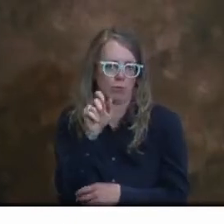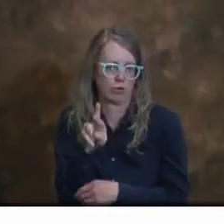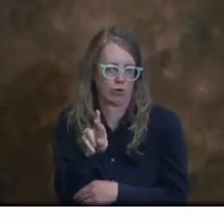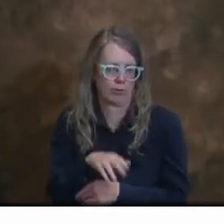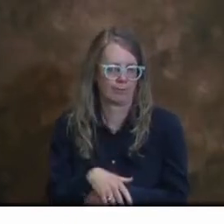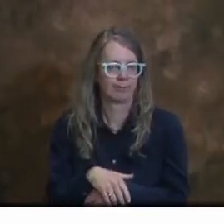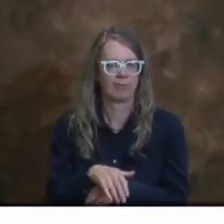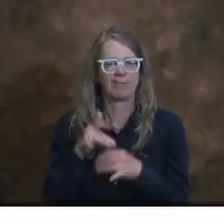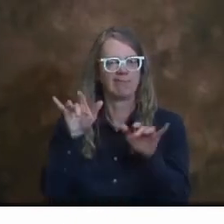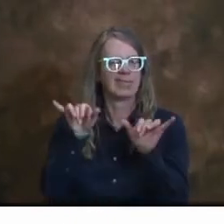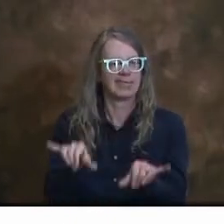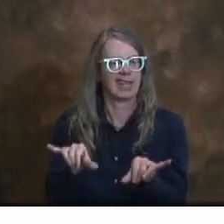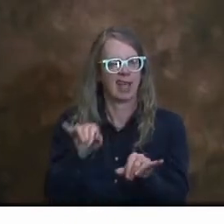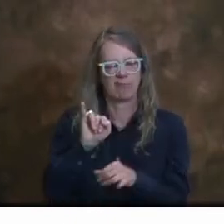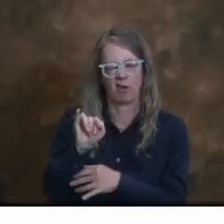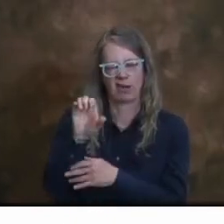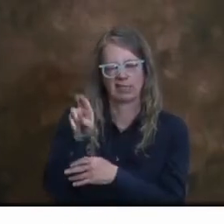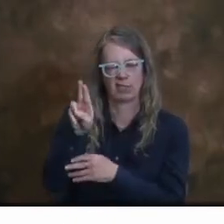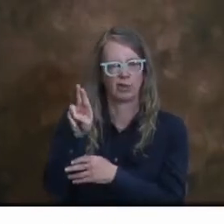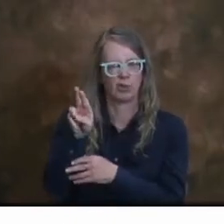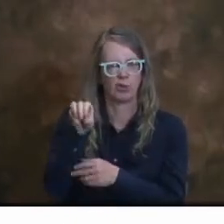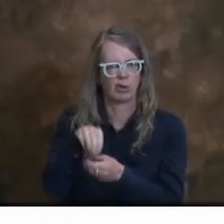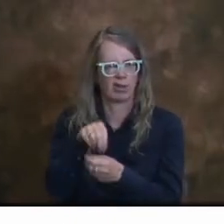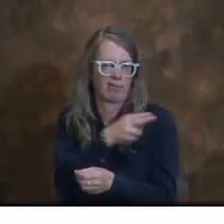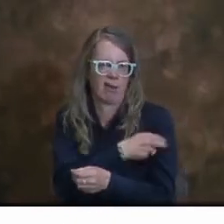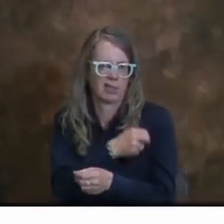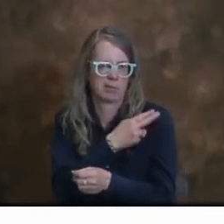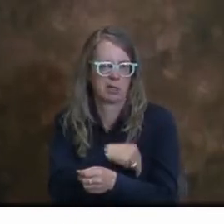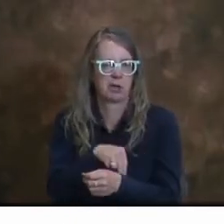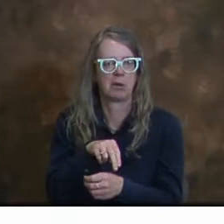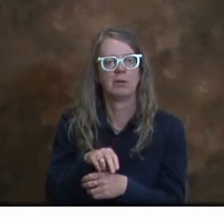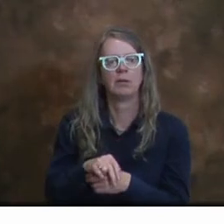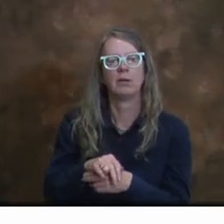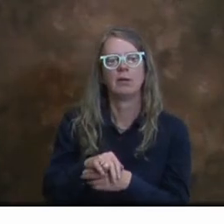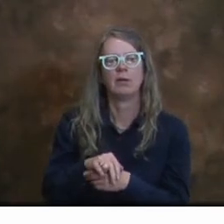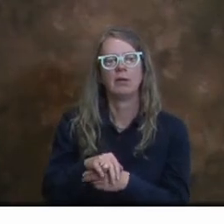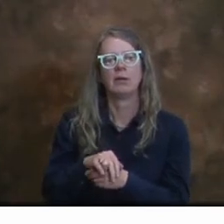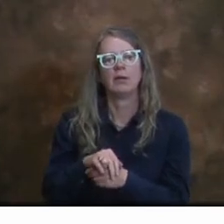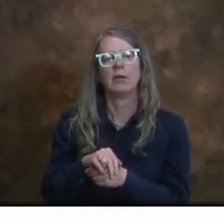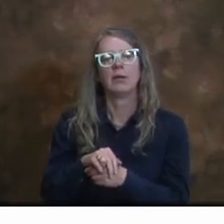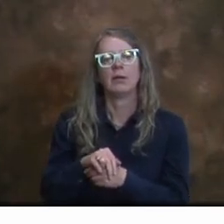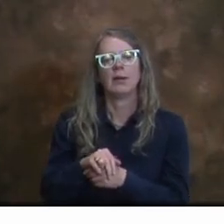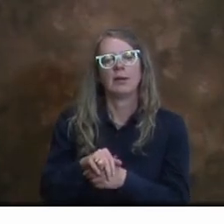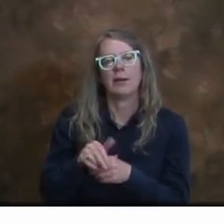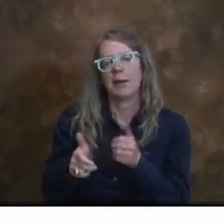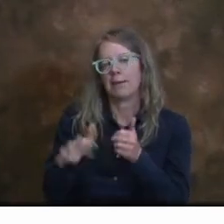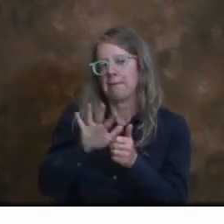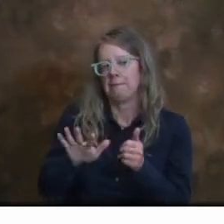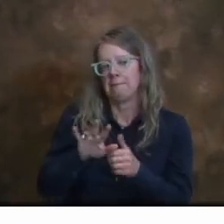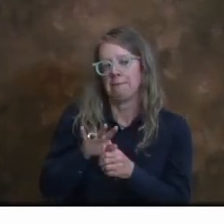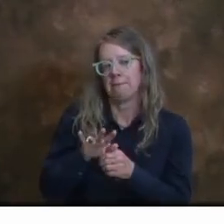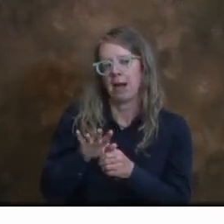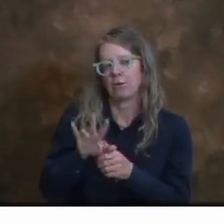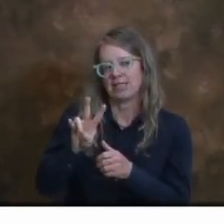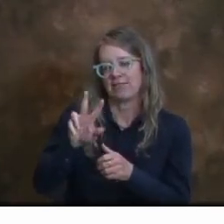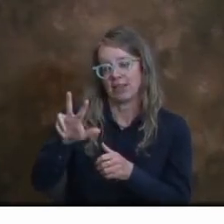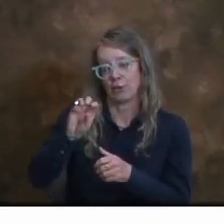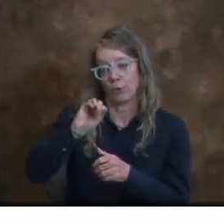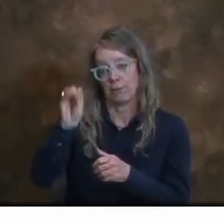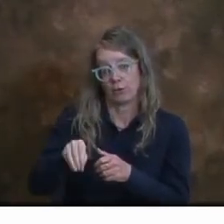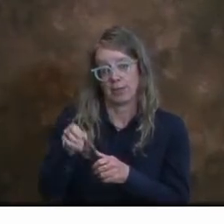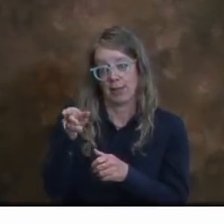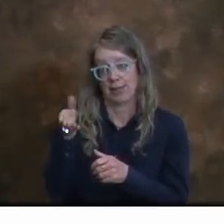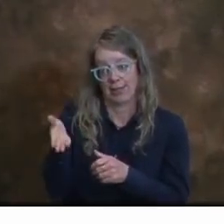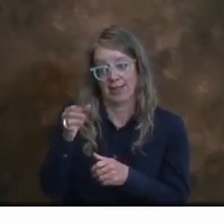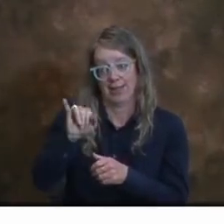utilization. We're just about 73% of ICU COVID-19 patients are unvaccinated,